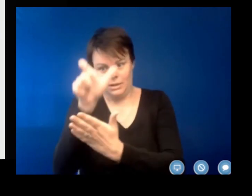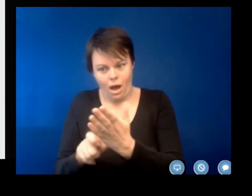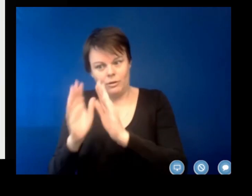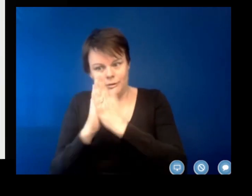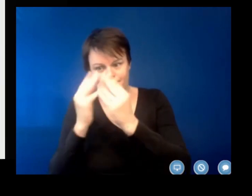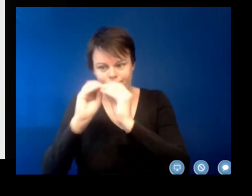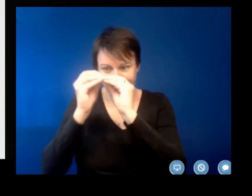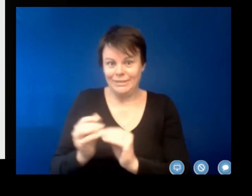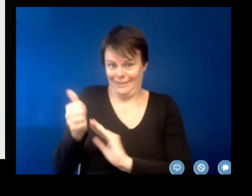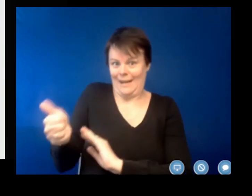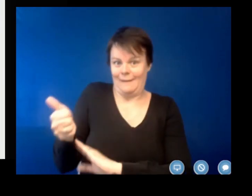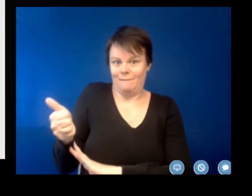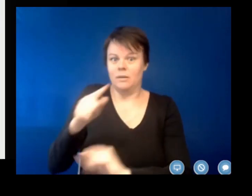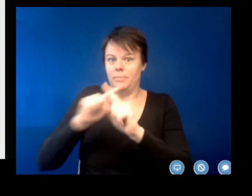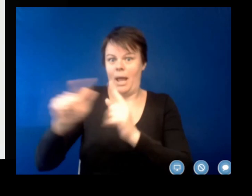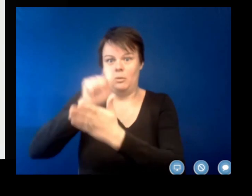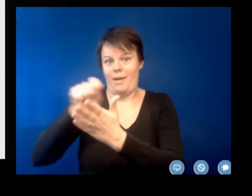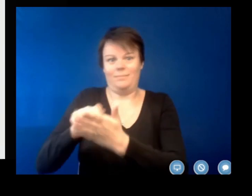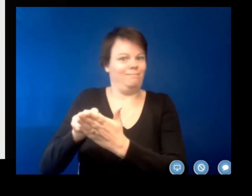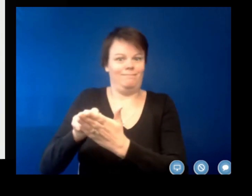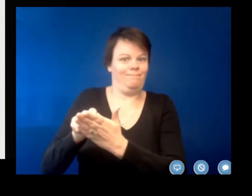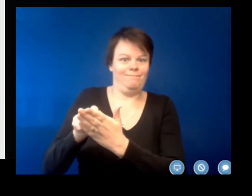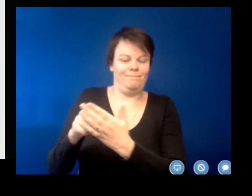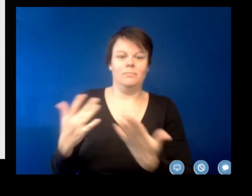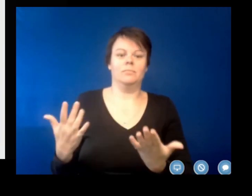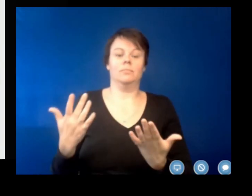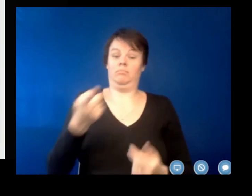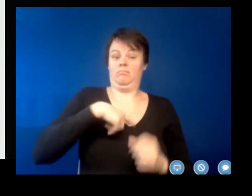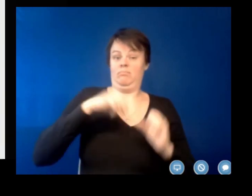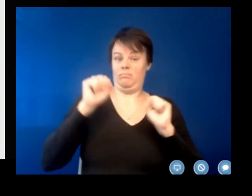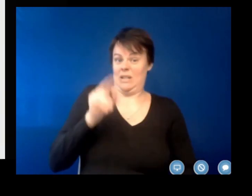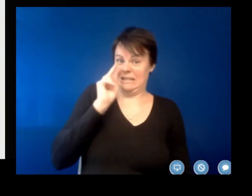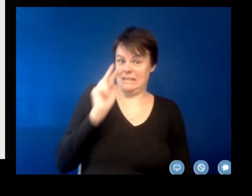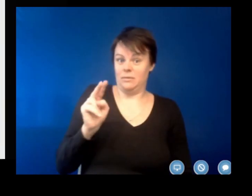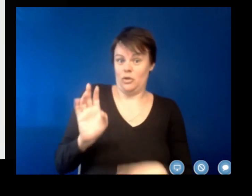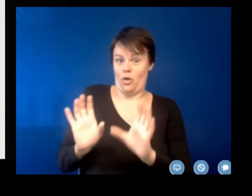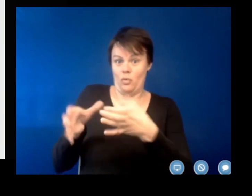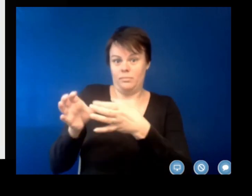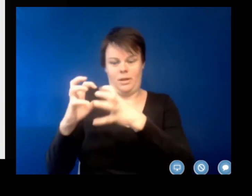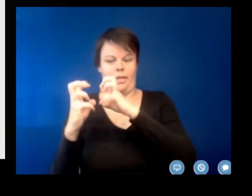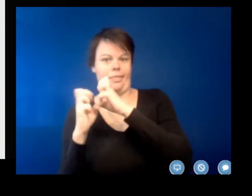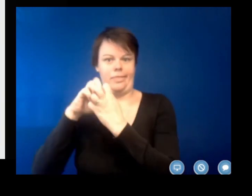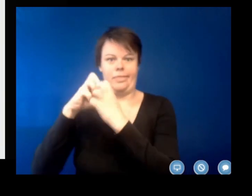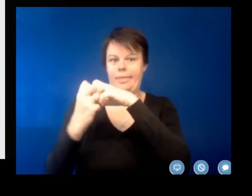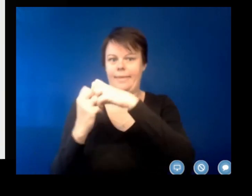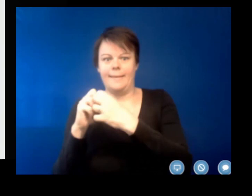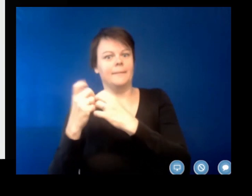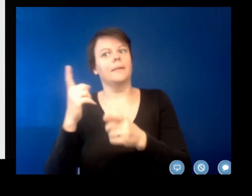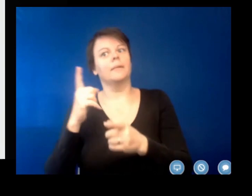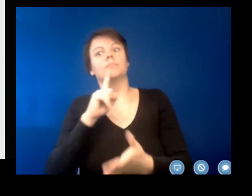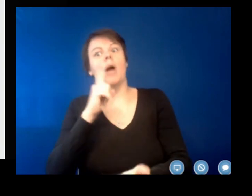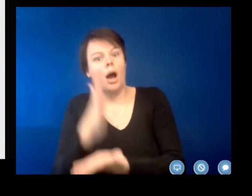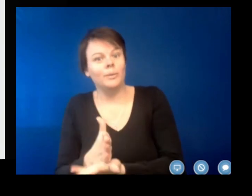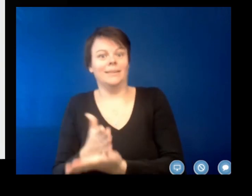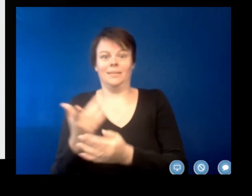the authenticity of this letter. A, somebody helped her.